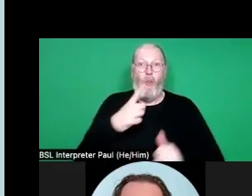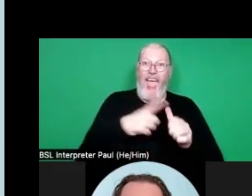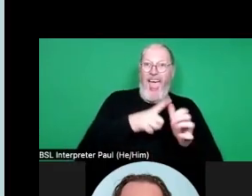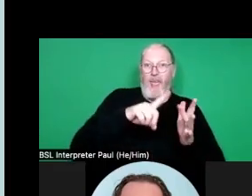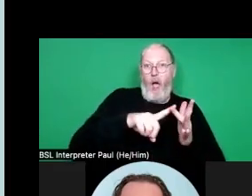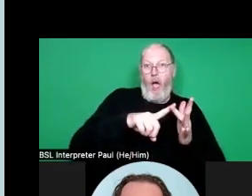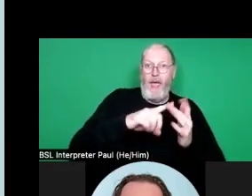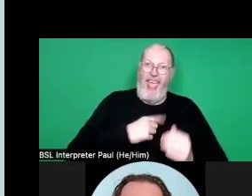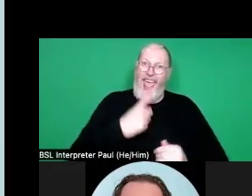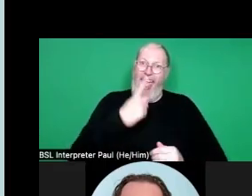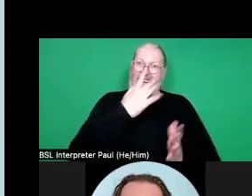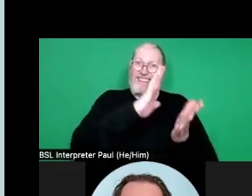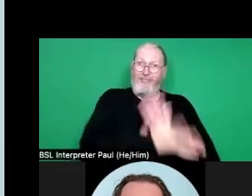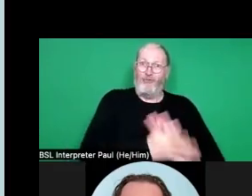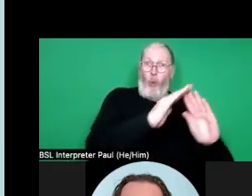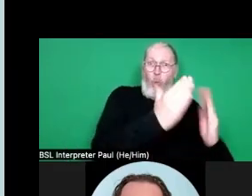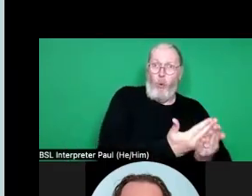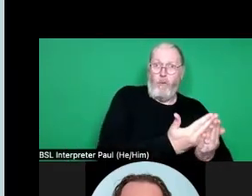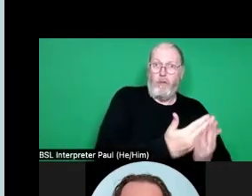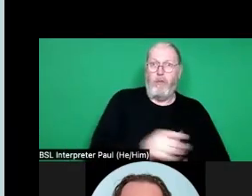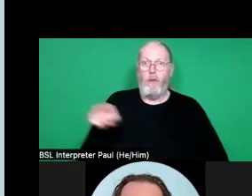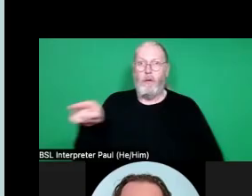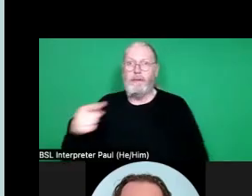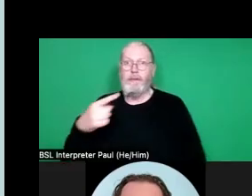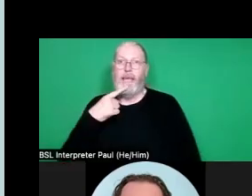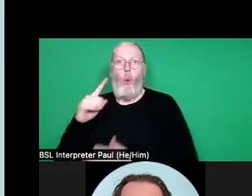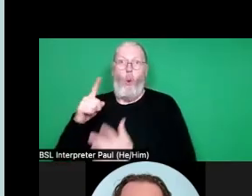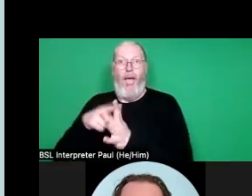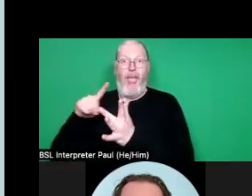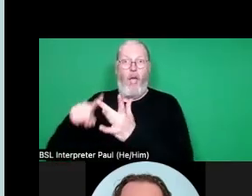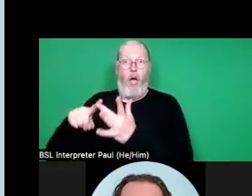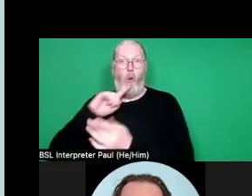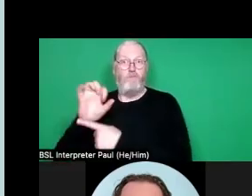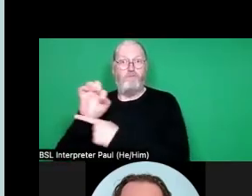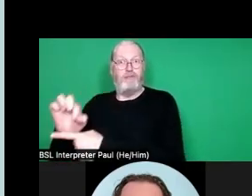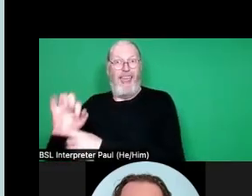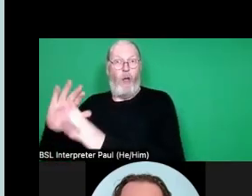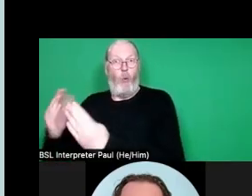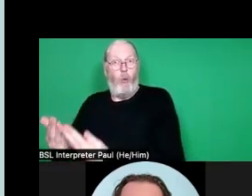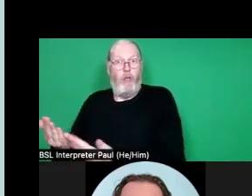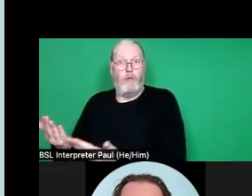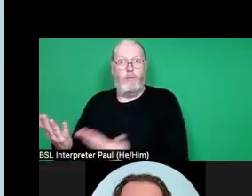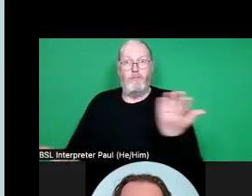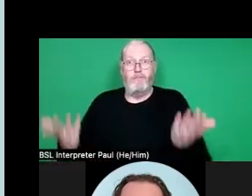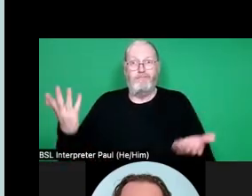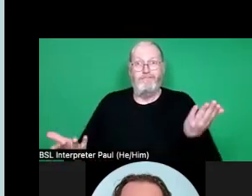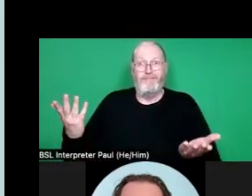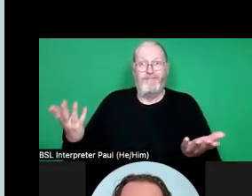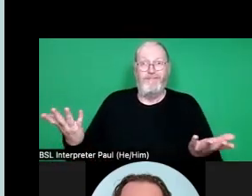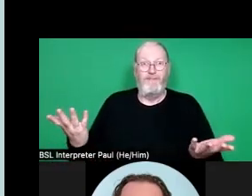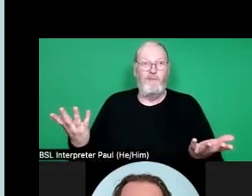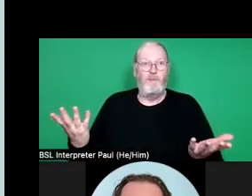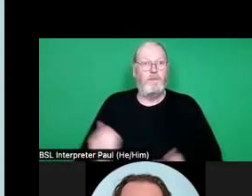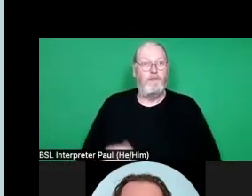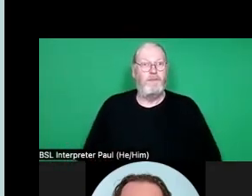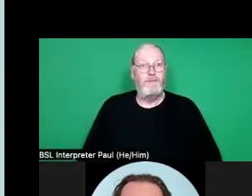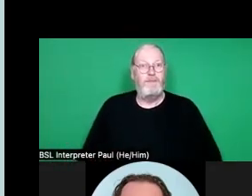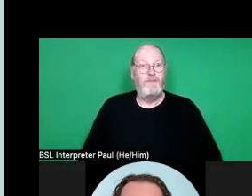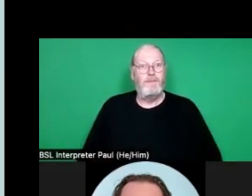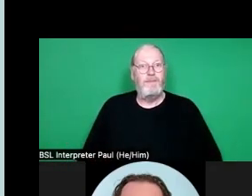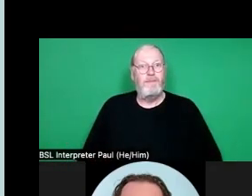by mainstream media and etc. And even like in his blog post, Sam